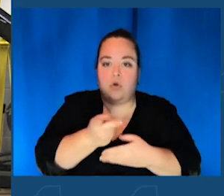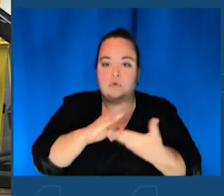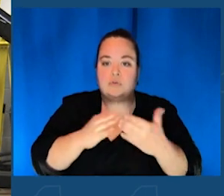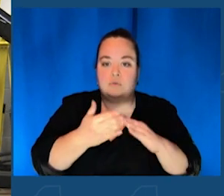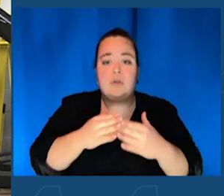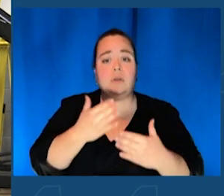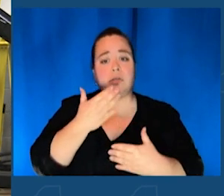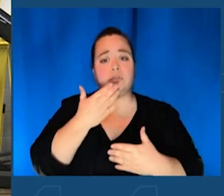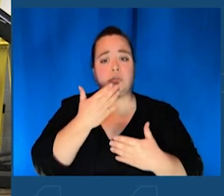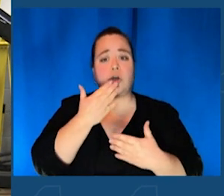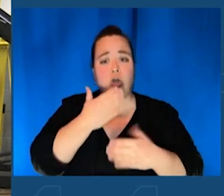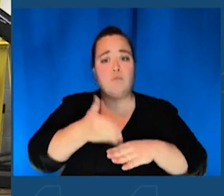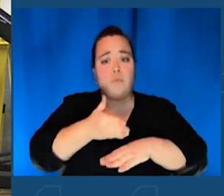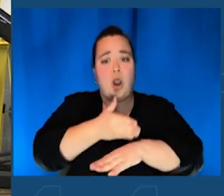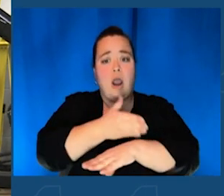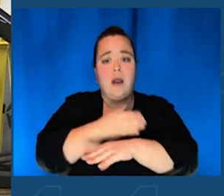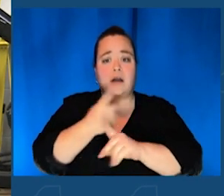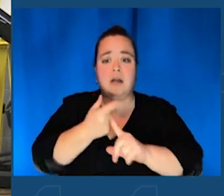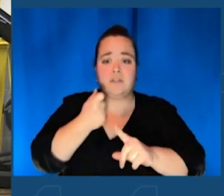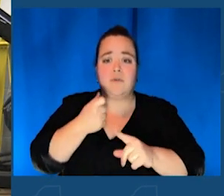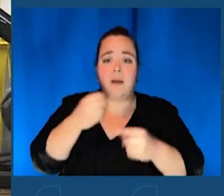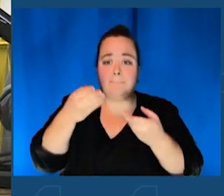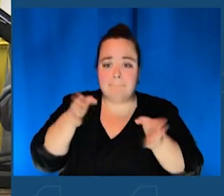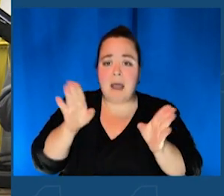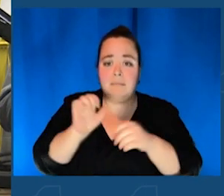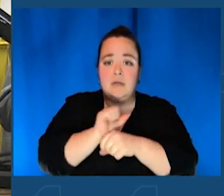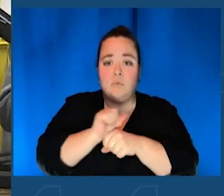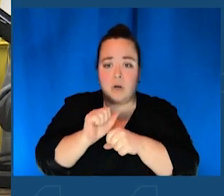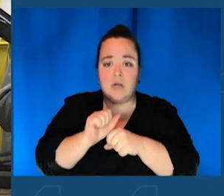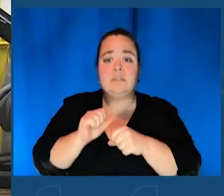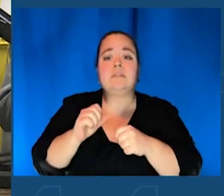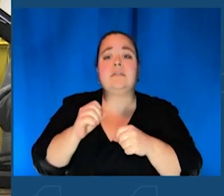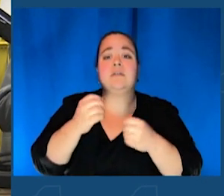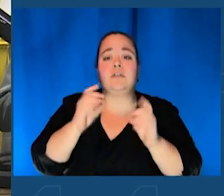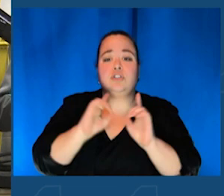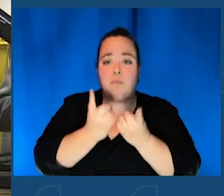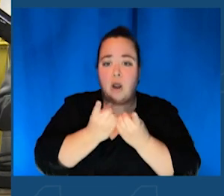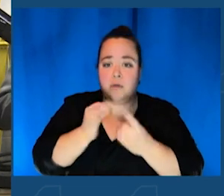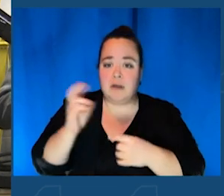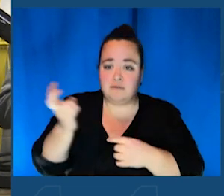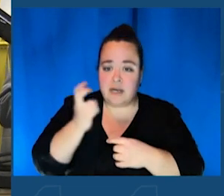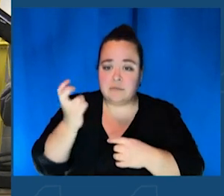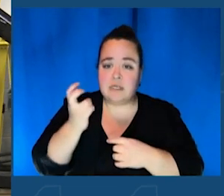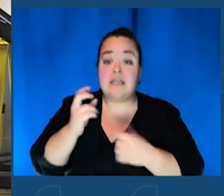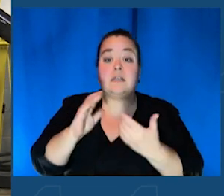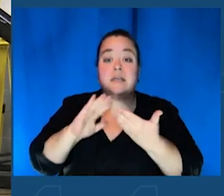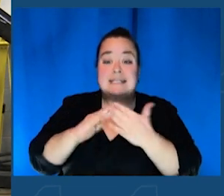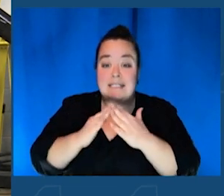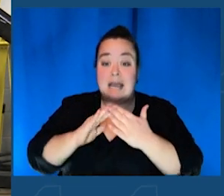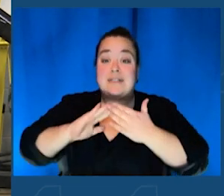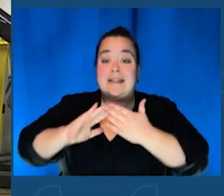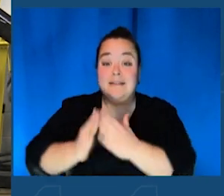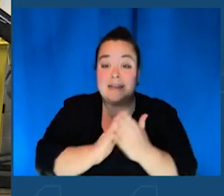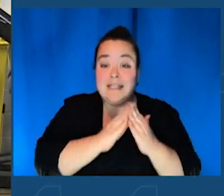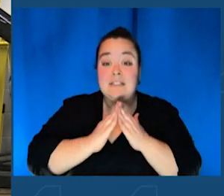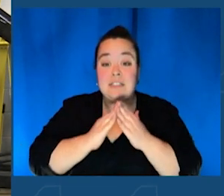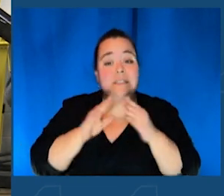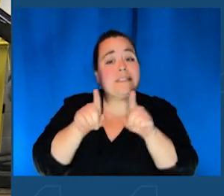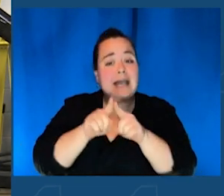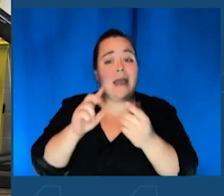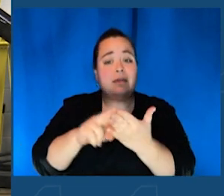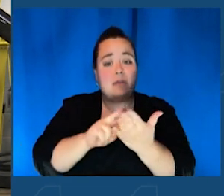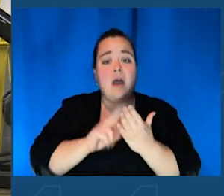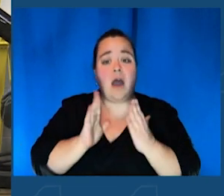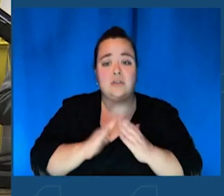Works teams, the Department of Transportation, the towns, the villages, as well as the contractors we've hired. Erie County